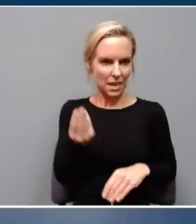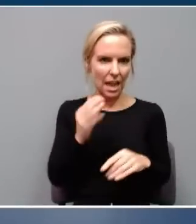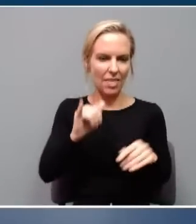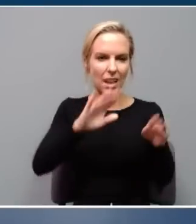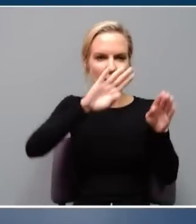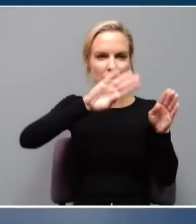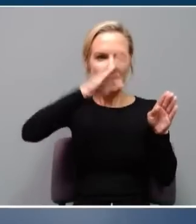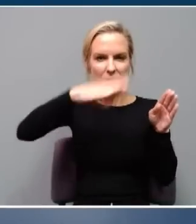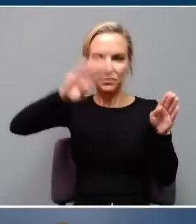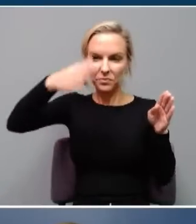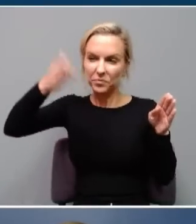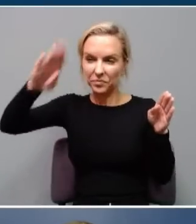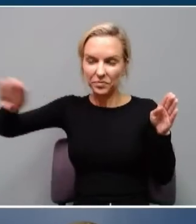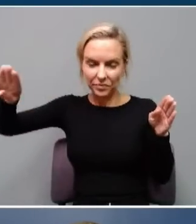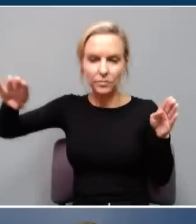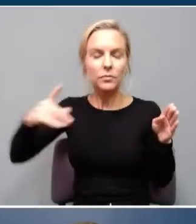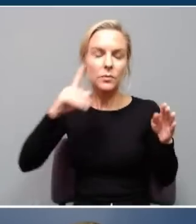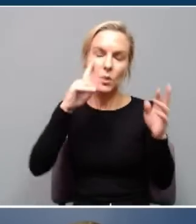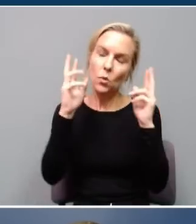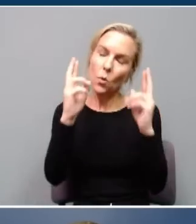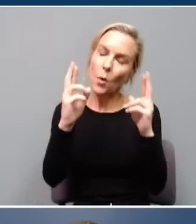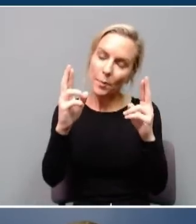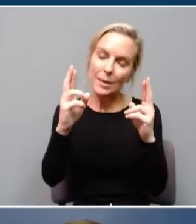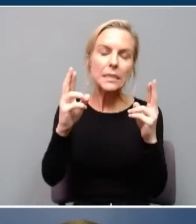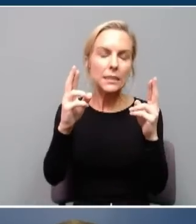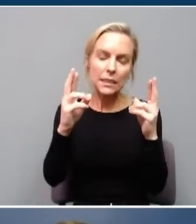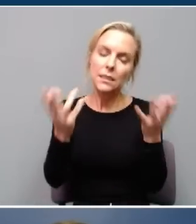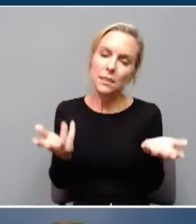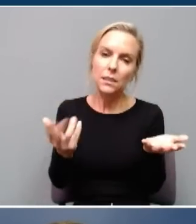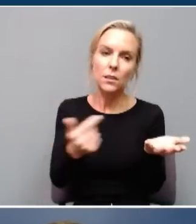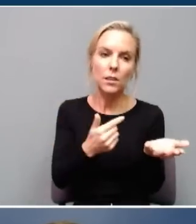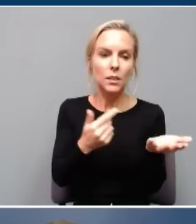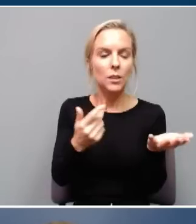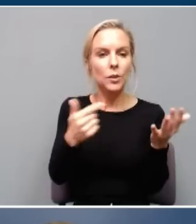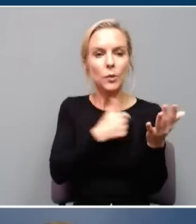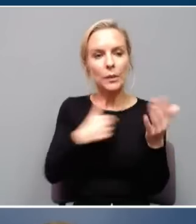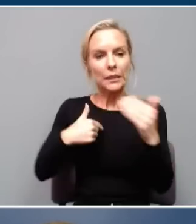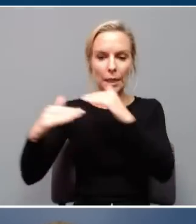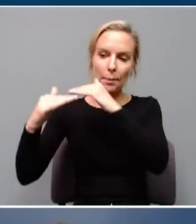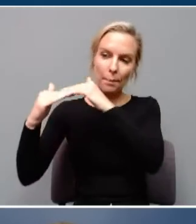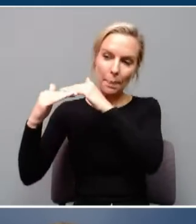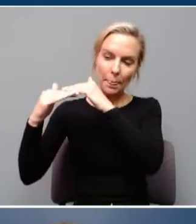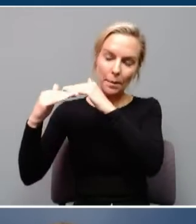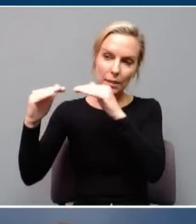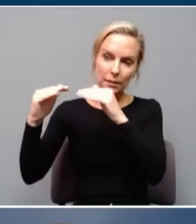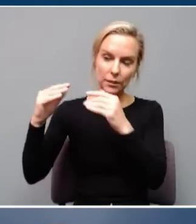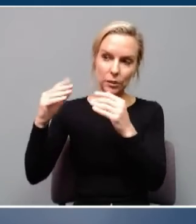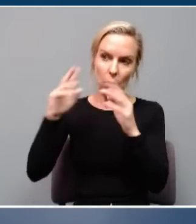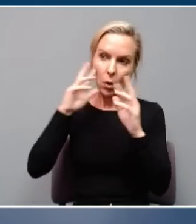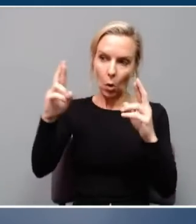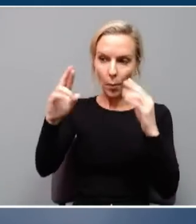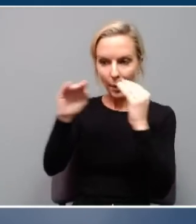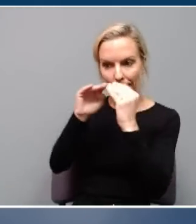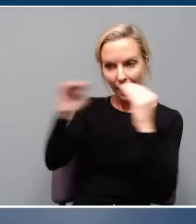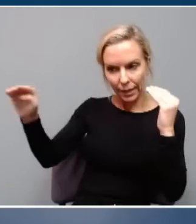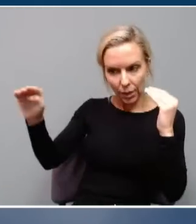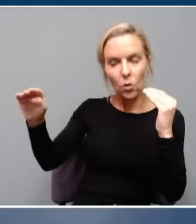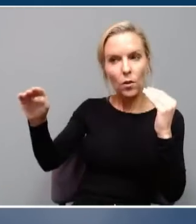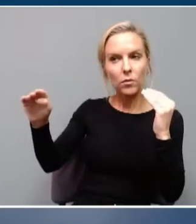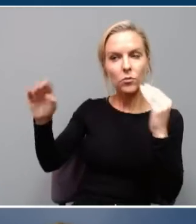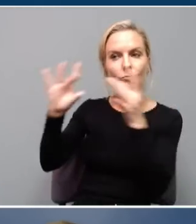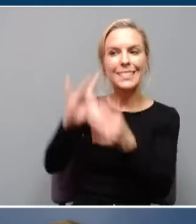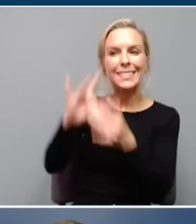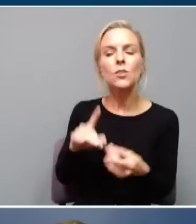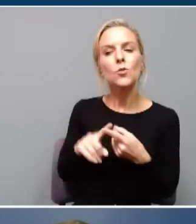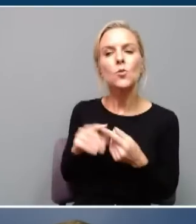We are hoping that in the very least, we are plateauing in terms of new cases. Certainly our hope is that